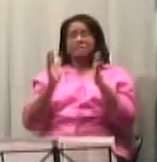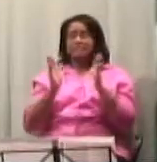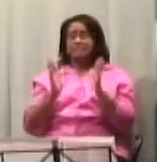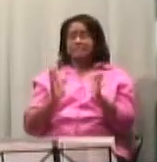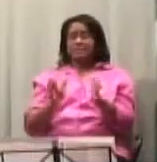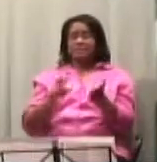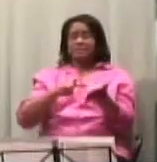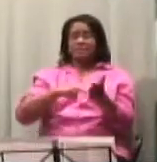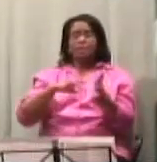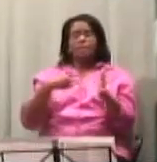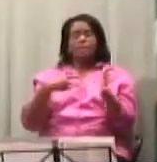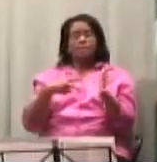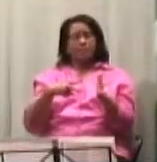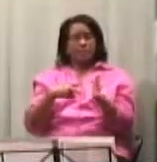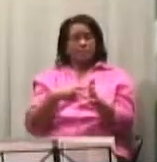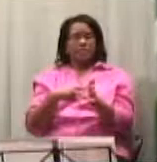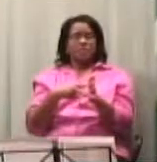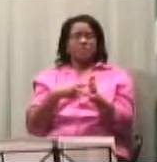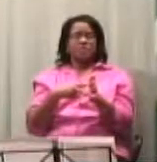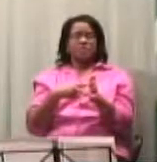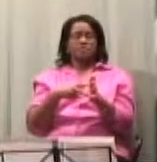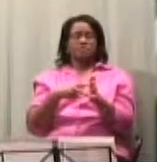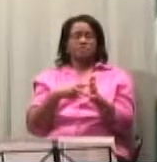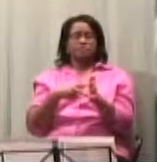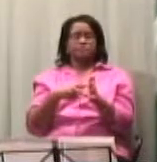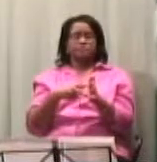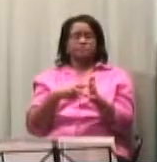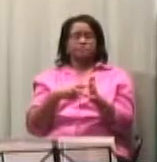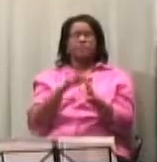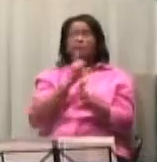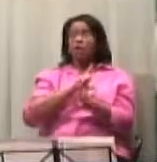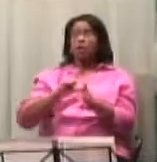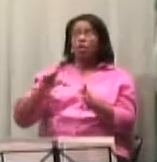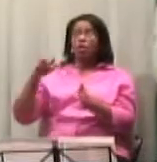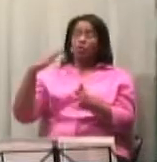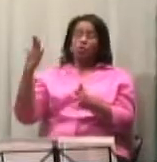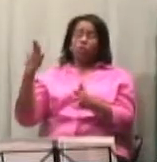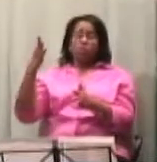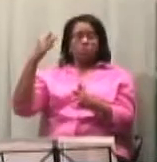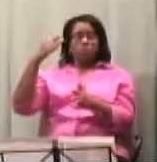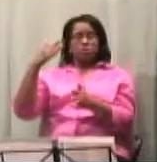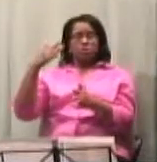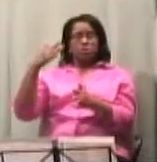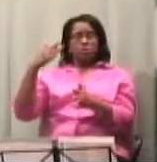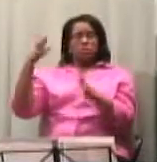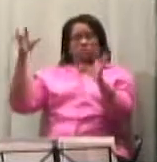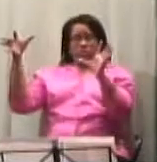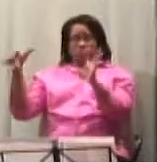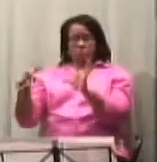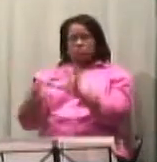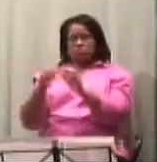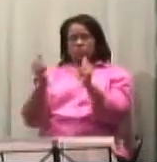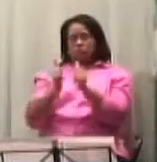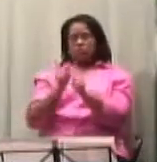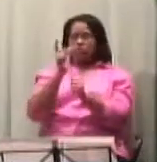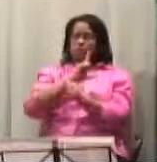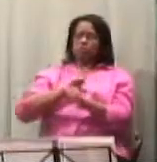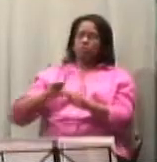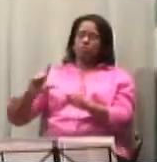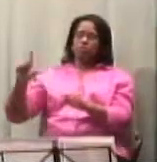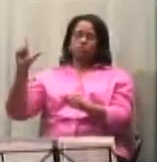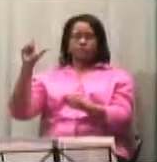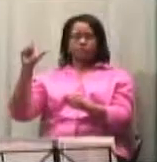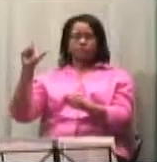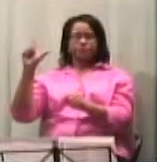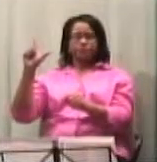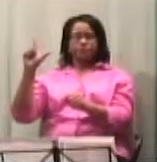the meaning of this parable today. We are called to belong to Him entirely, and we pray